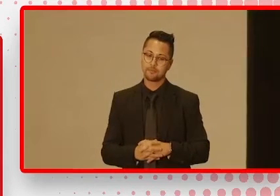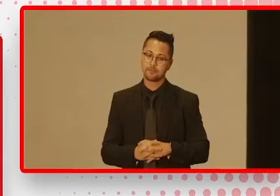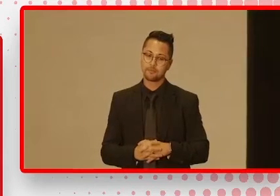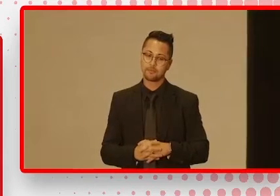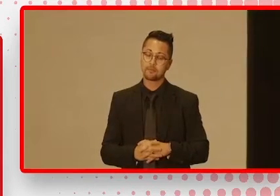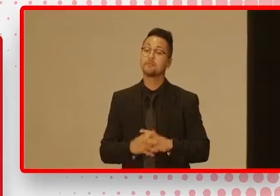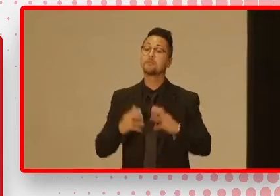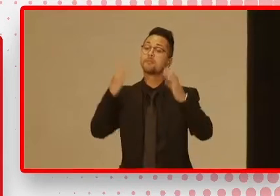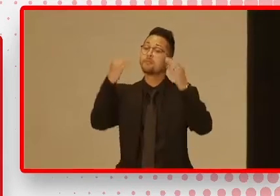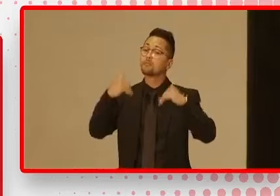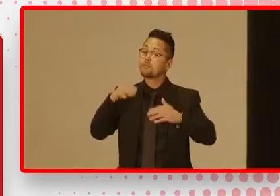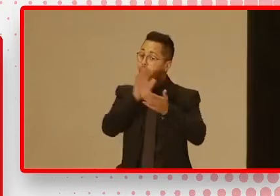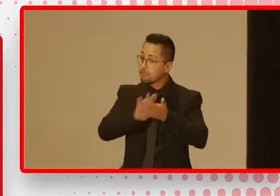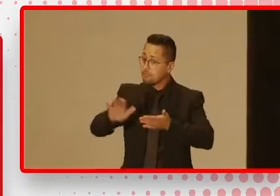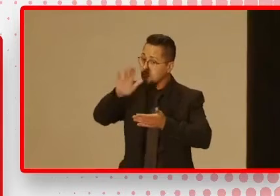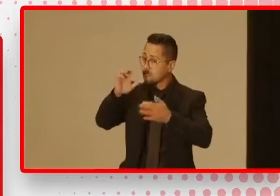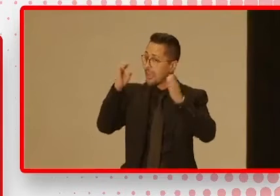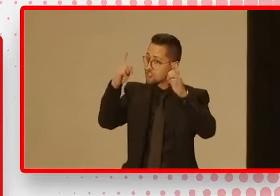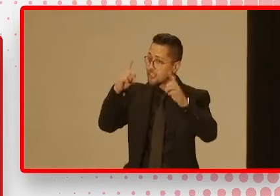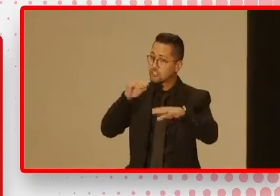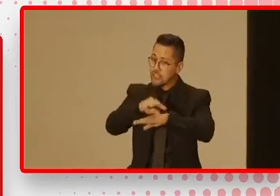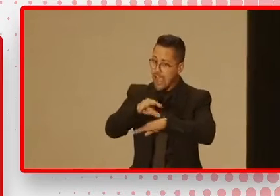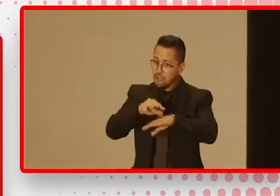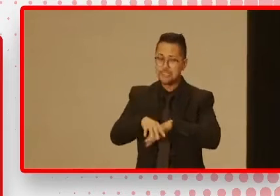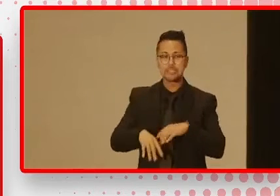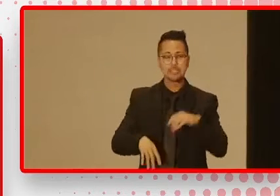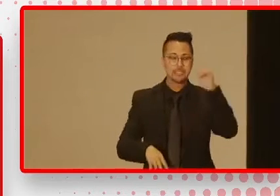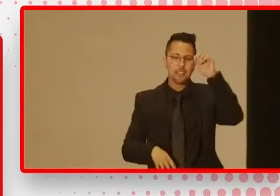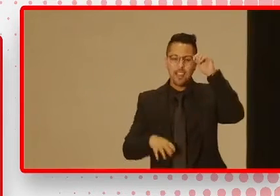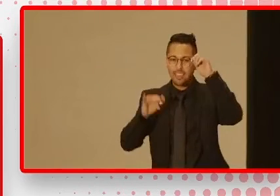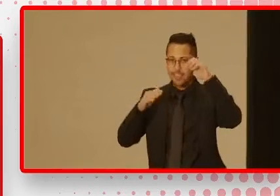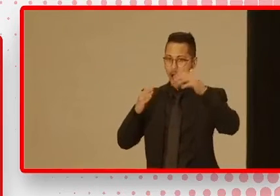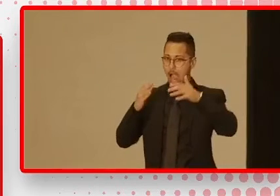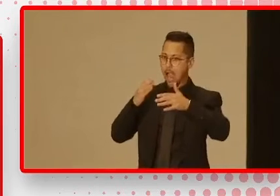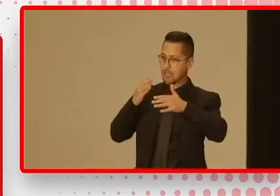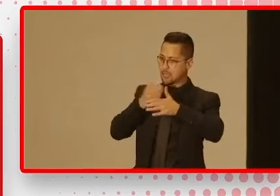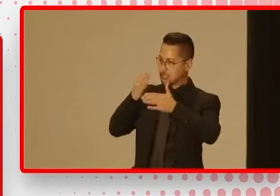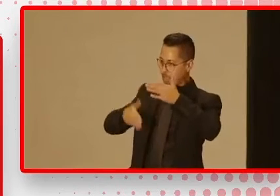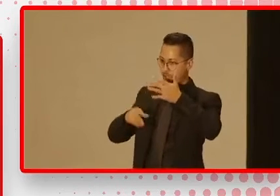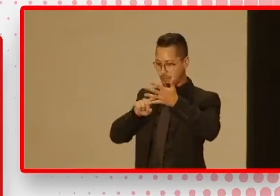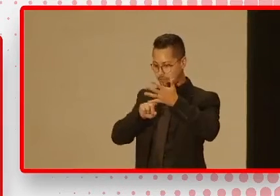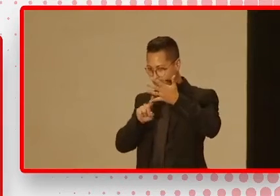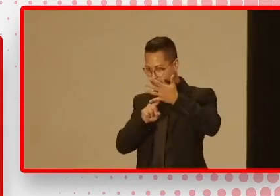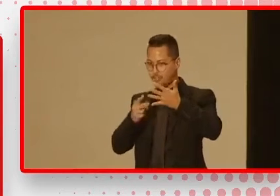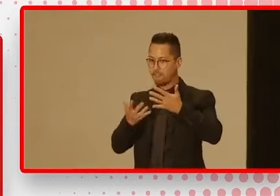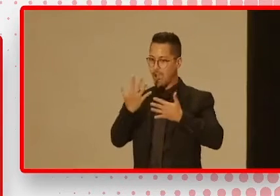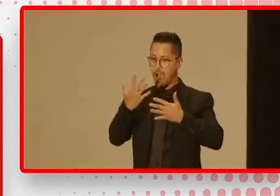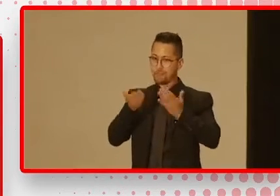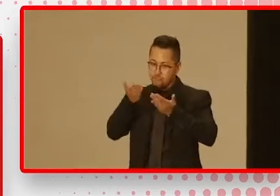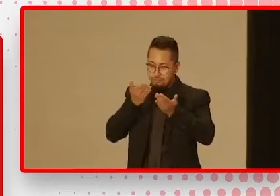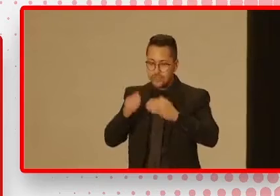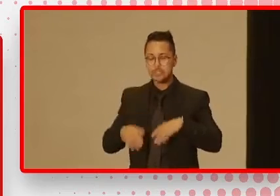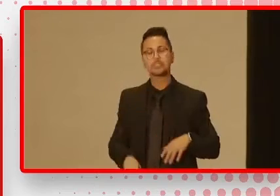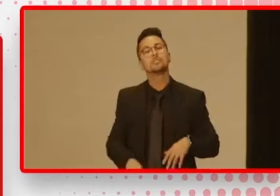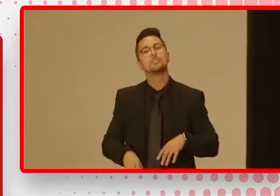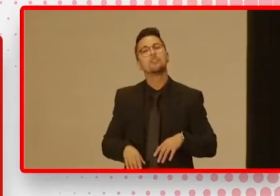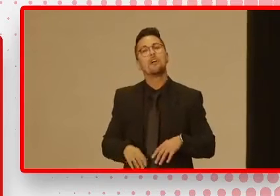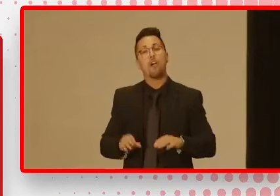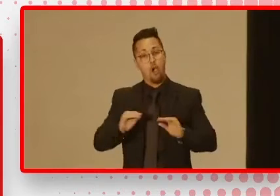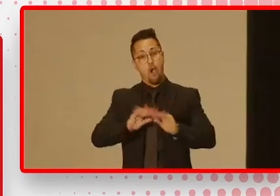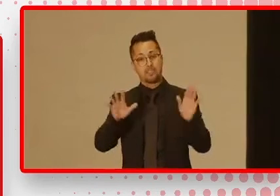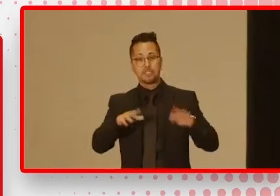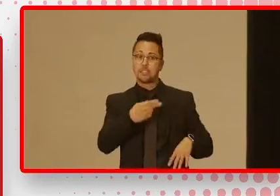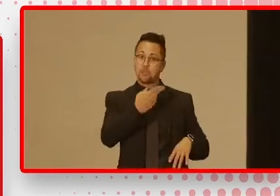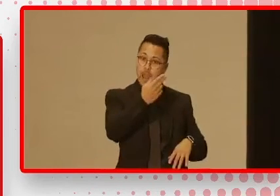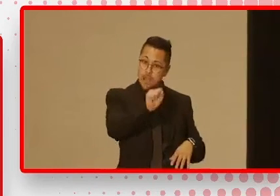And then post-secondary educational counseling, it wraps up the 5 of the core services. And this is obviously, when you leave high